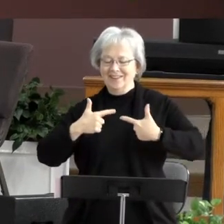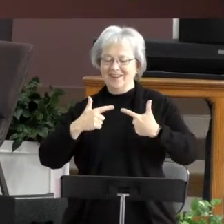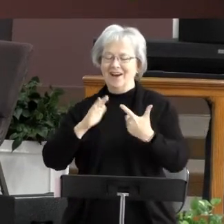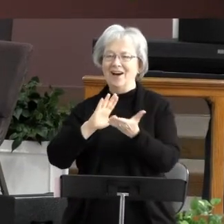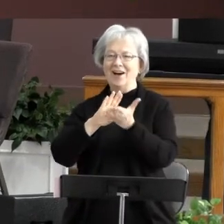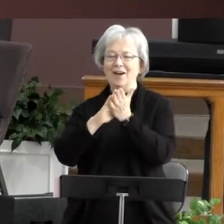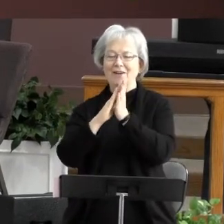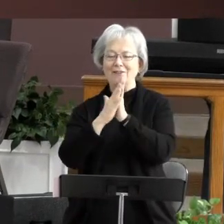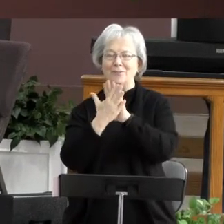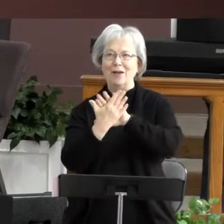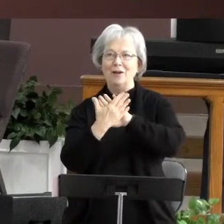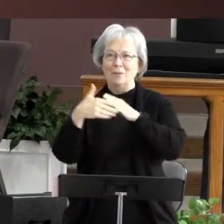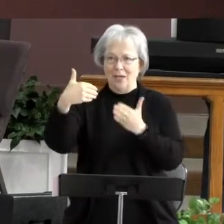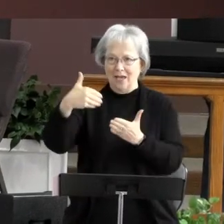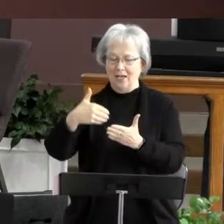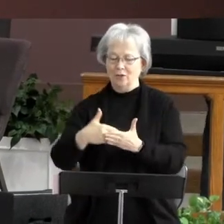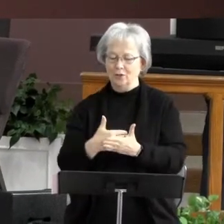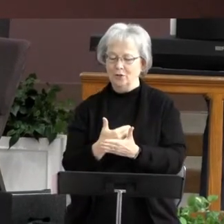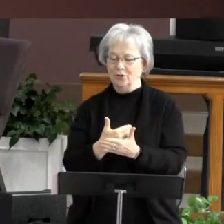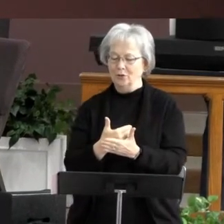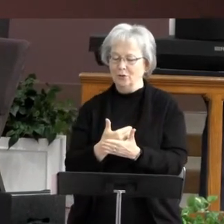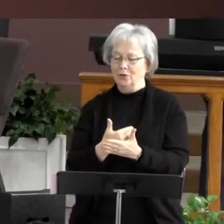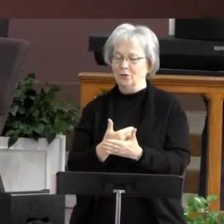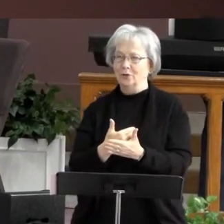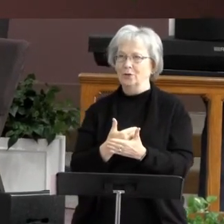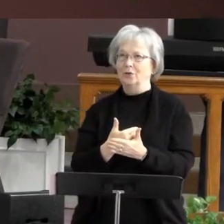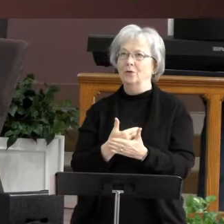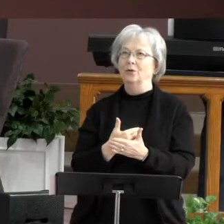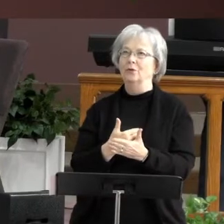broken lives are made new.